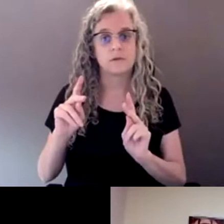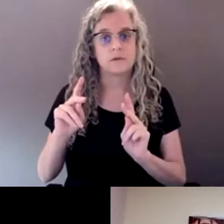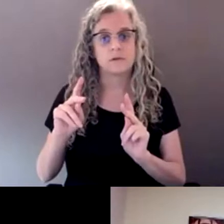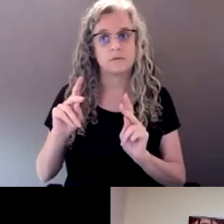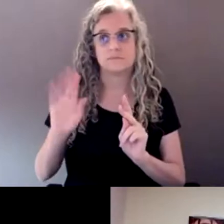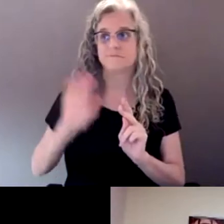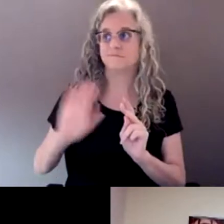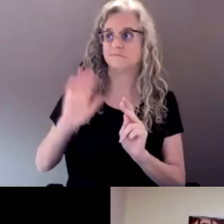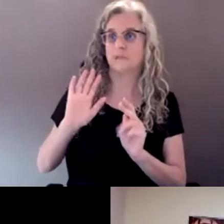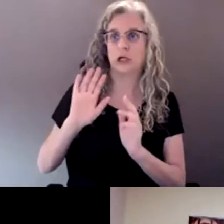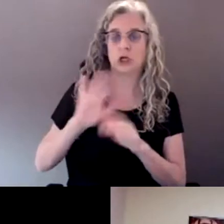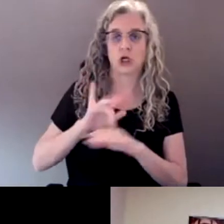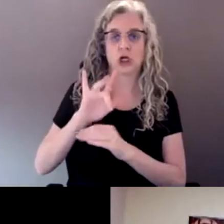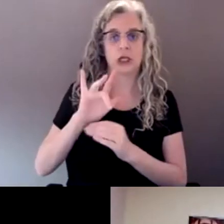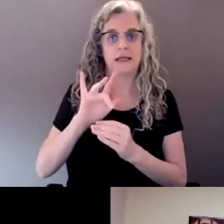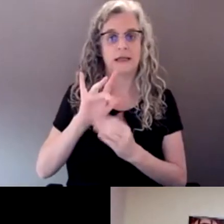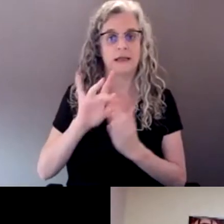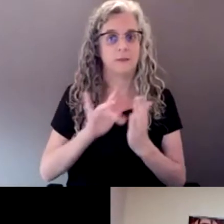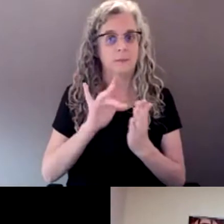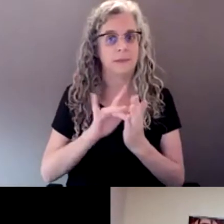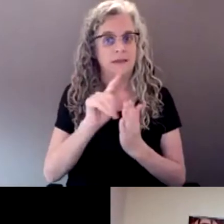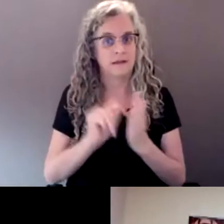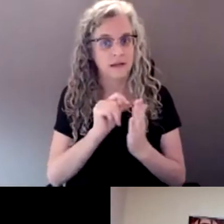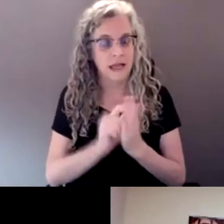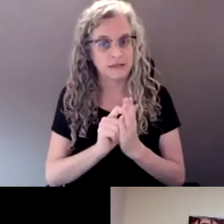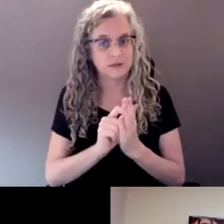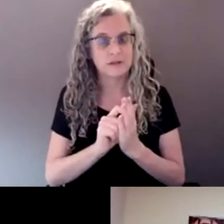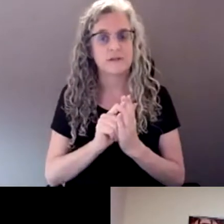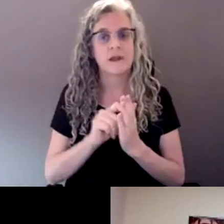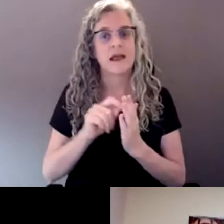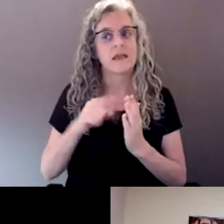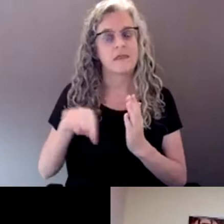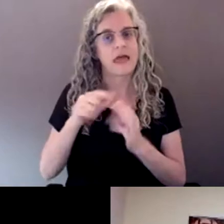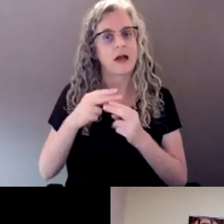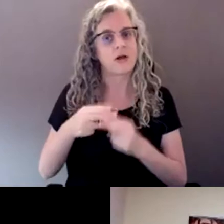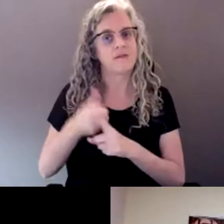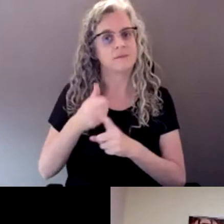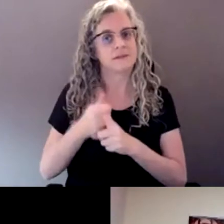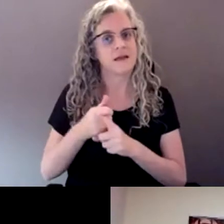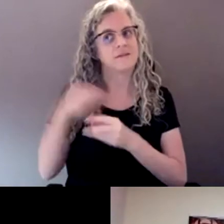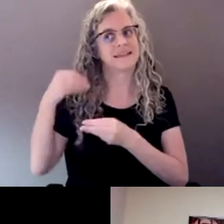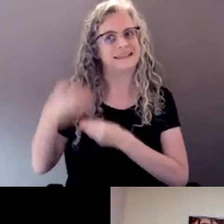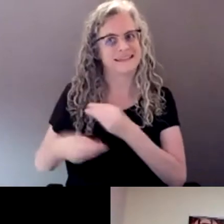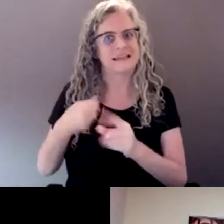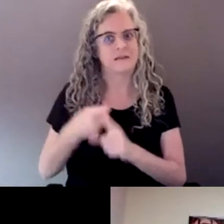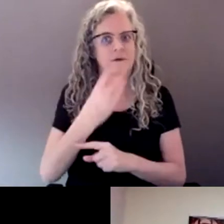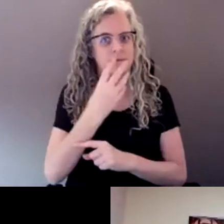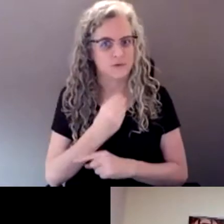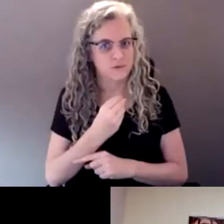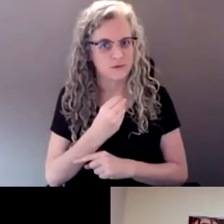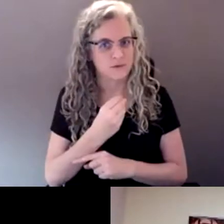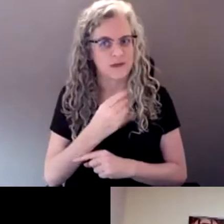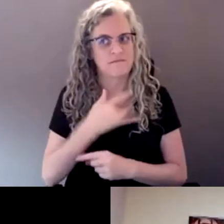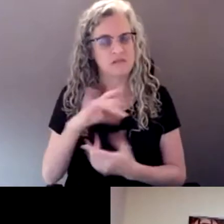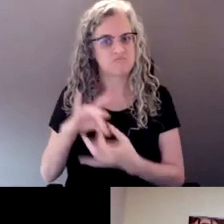in the early medieval world, that understood themselves as descended from the Jews And certainly